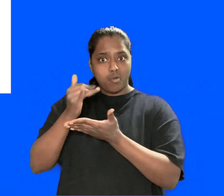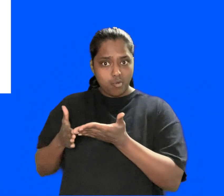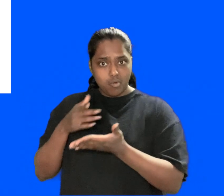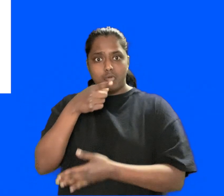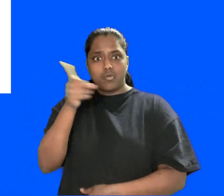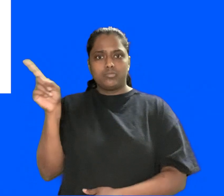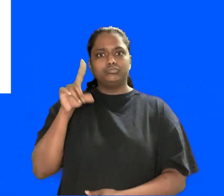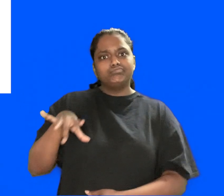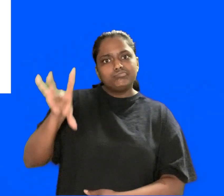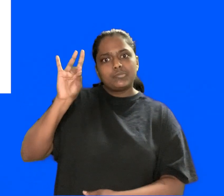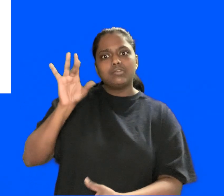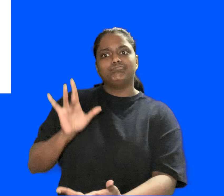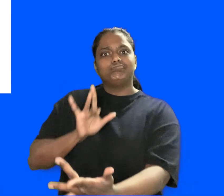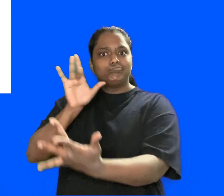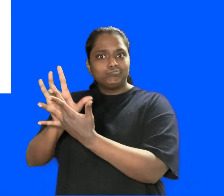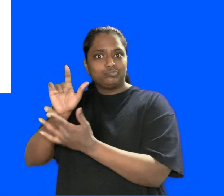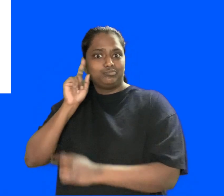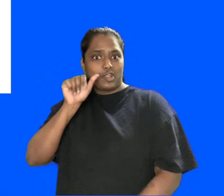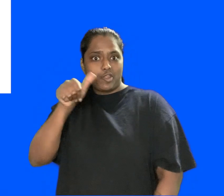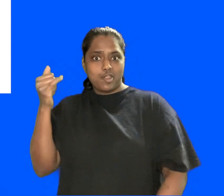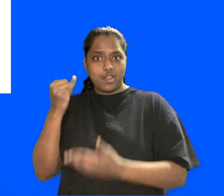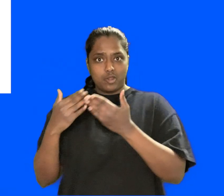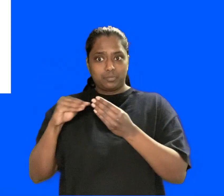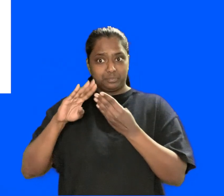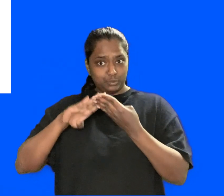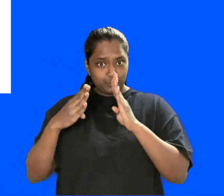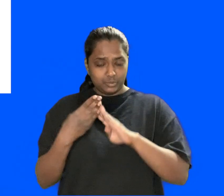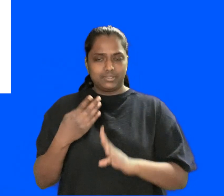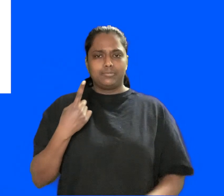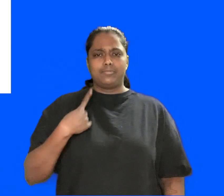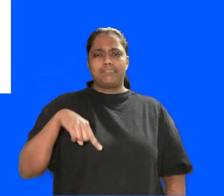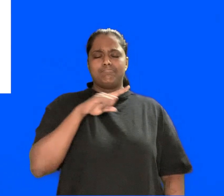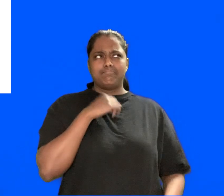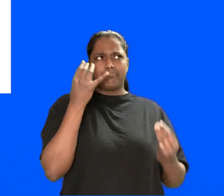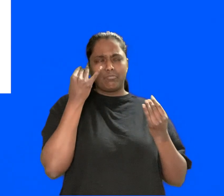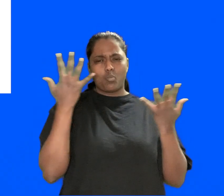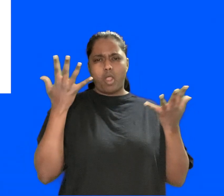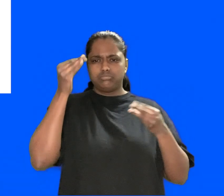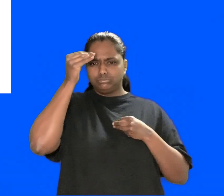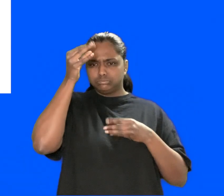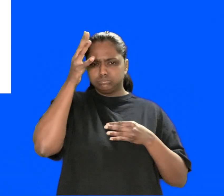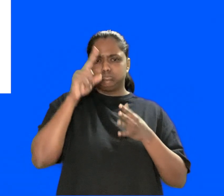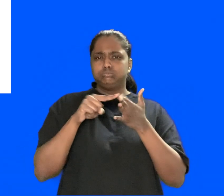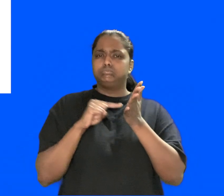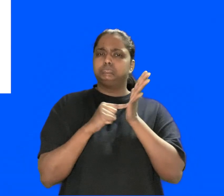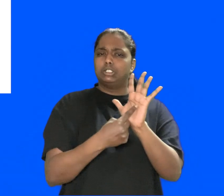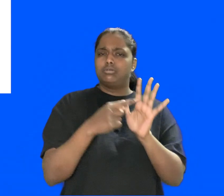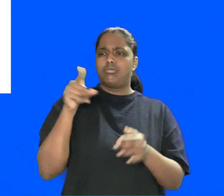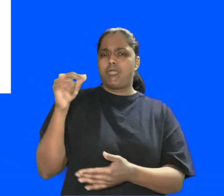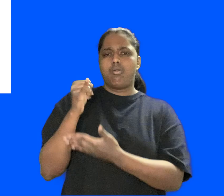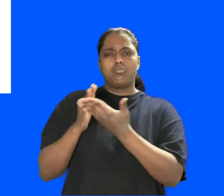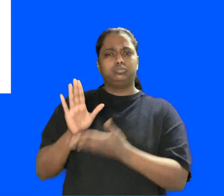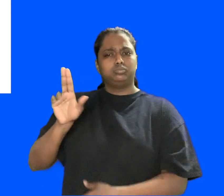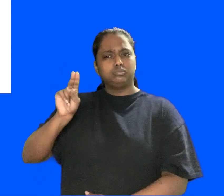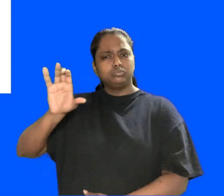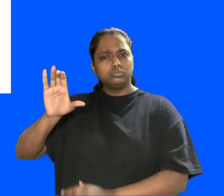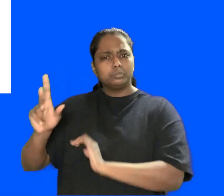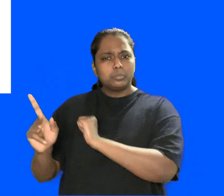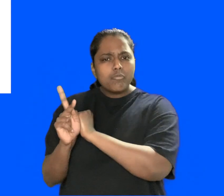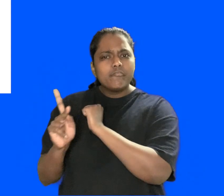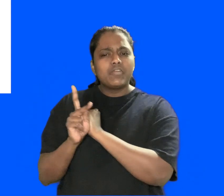be present on artist Network Connector profiles, and added profile icebreakers as a gateway to invite connection and to